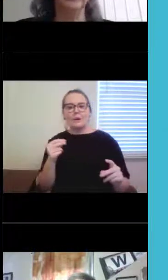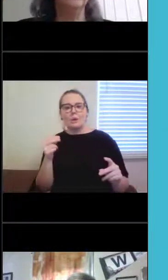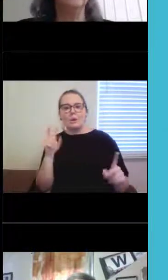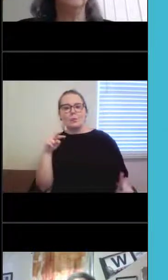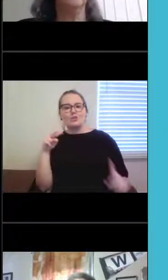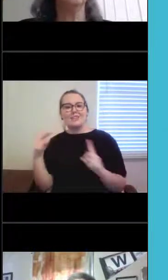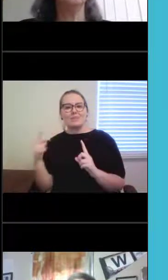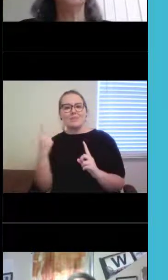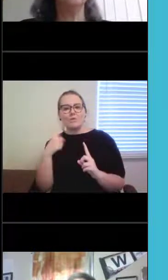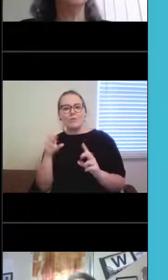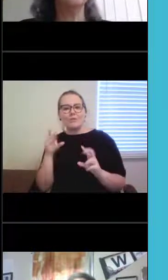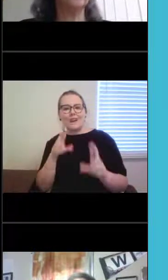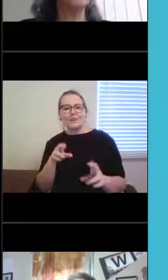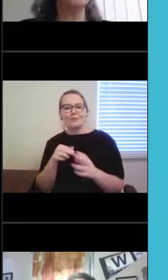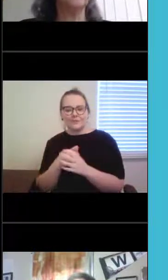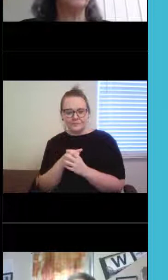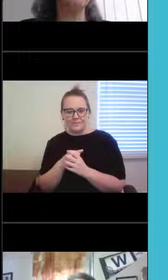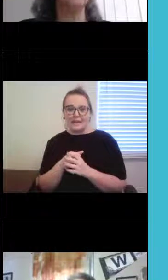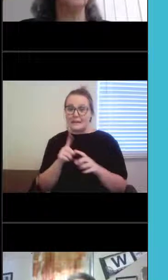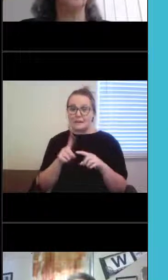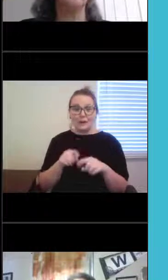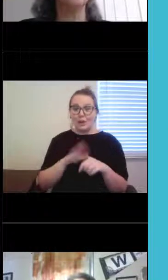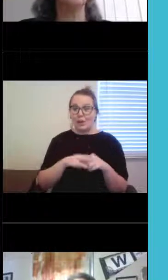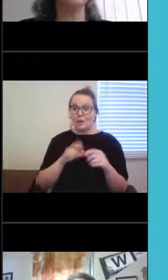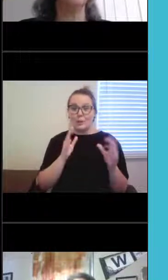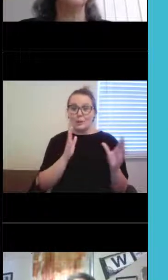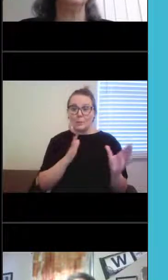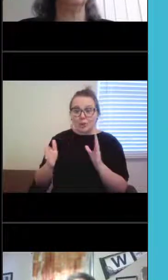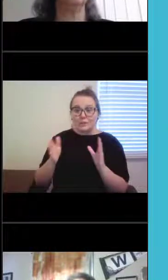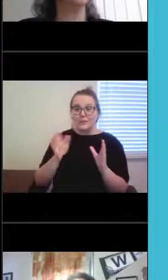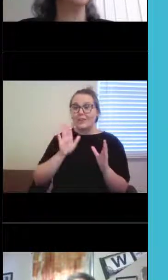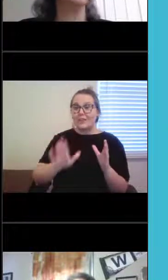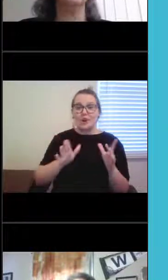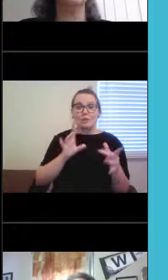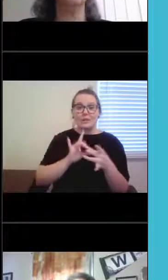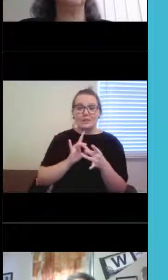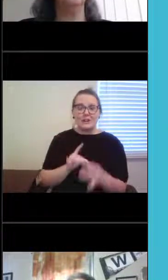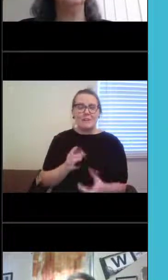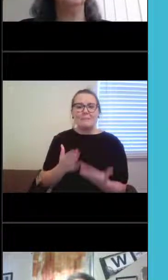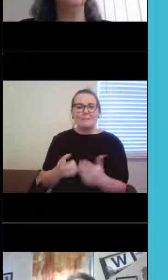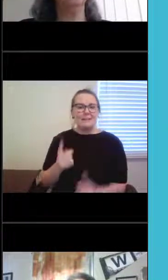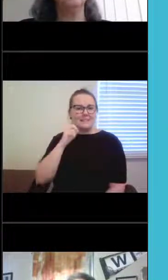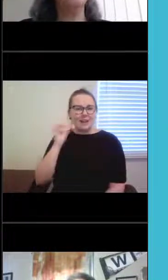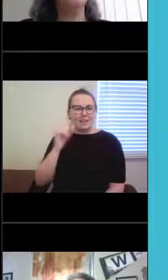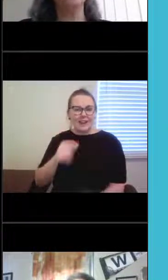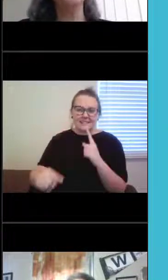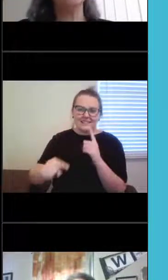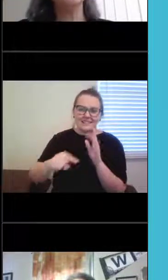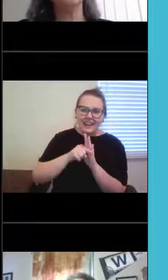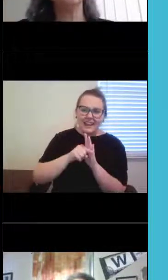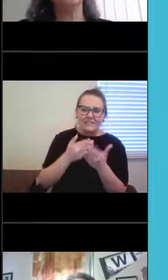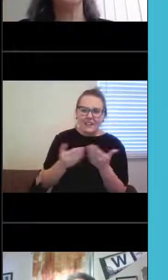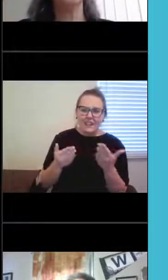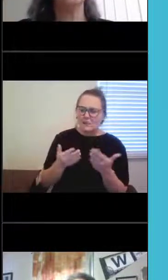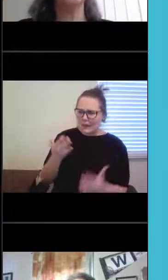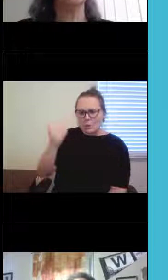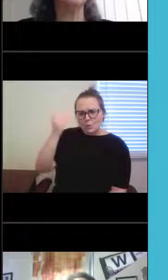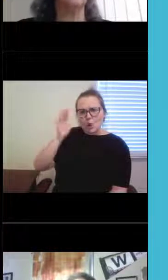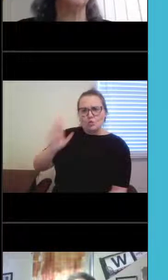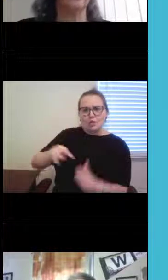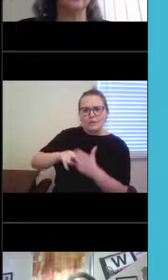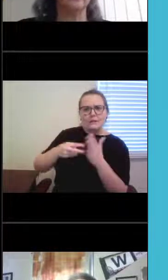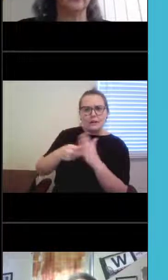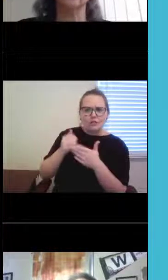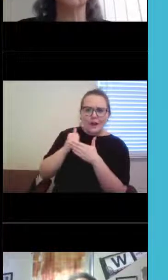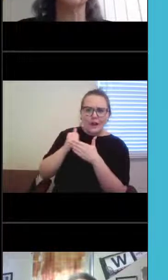reaction, right? Depending on the person and relationship you have, something that may sound like a really negative thing, they may know your intention is to be helpful